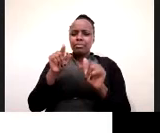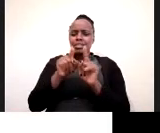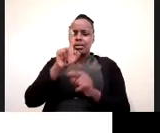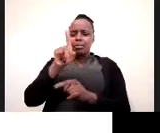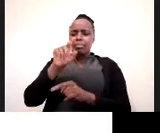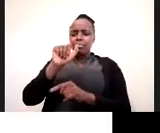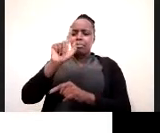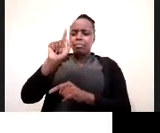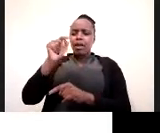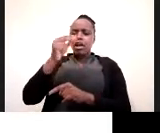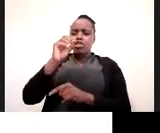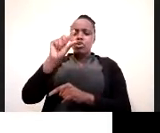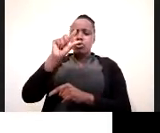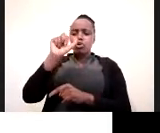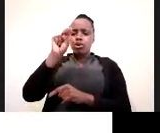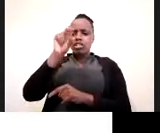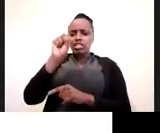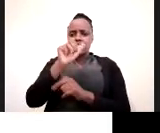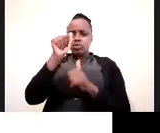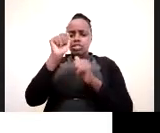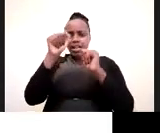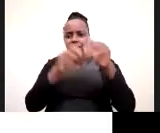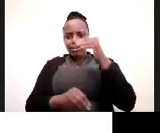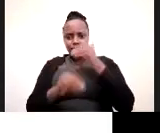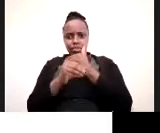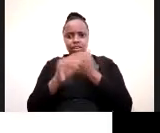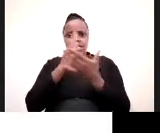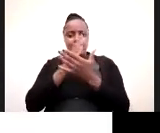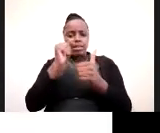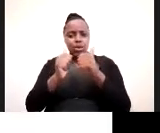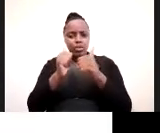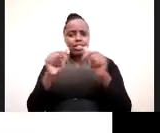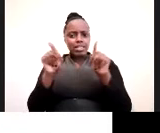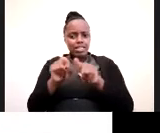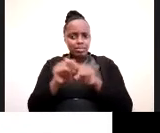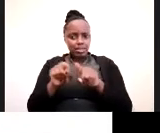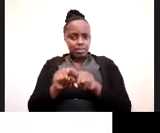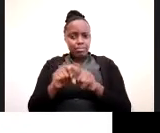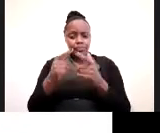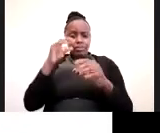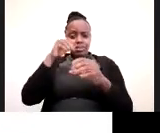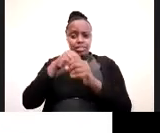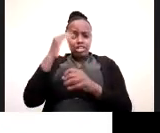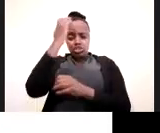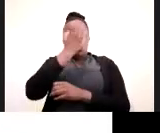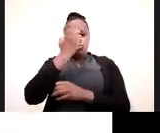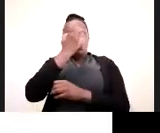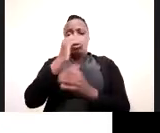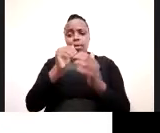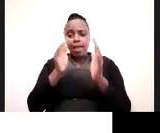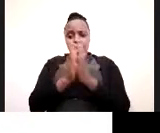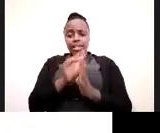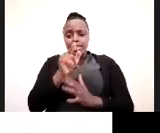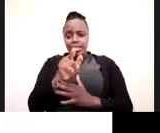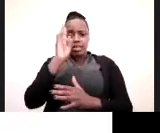hit one cultivation, which is not in the same climatic condition as Europe. And these substances will have